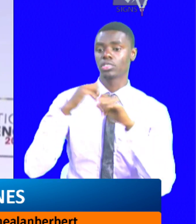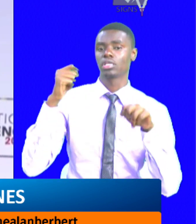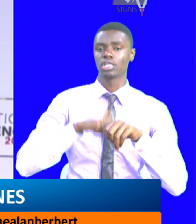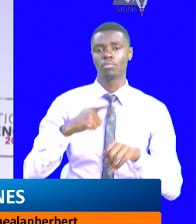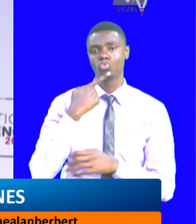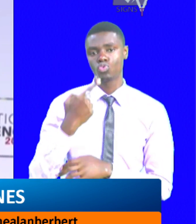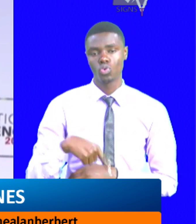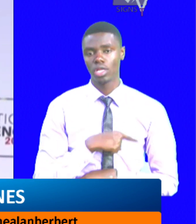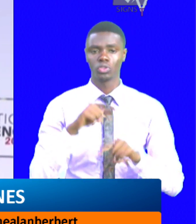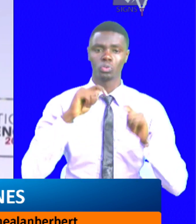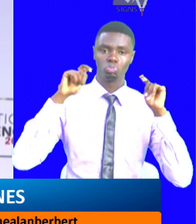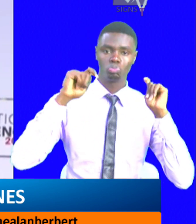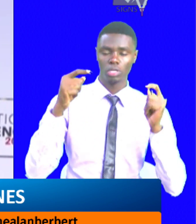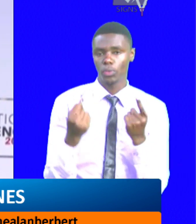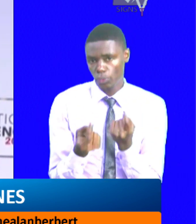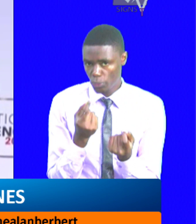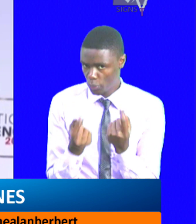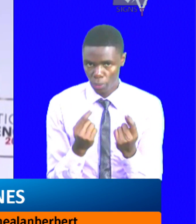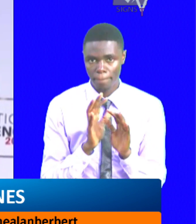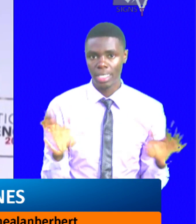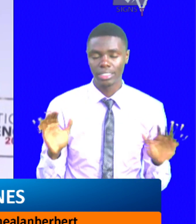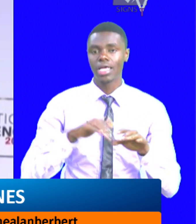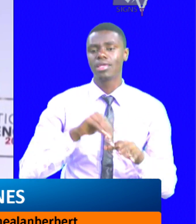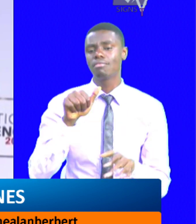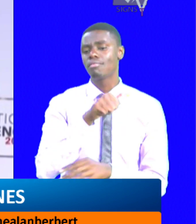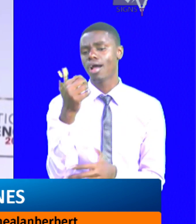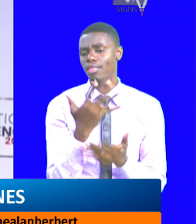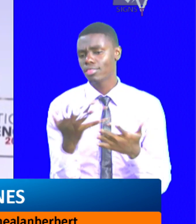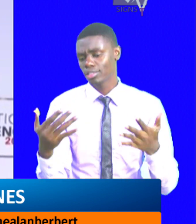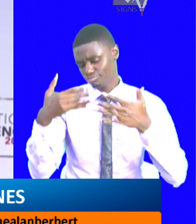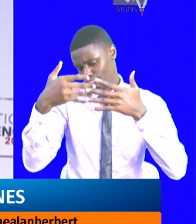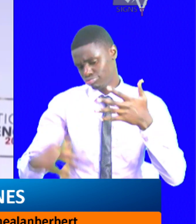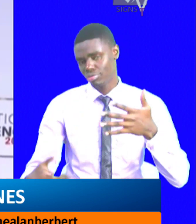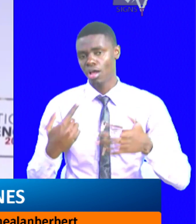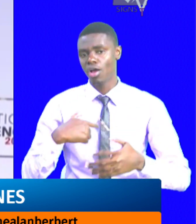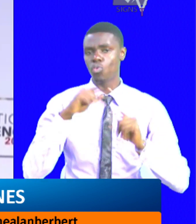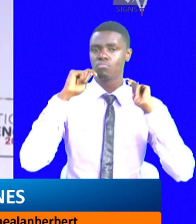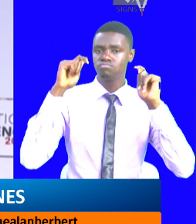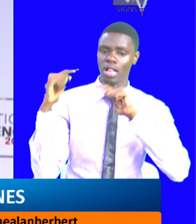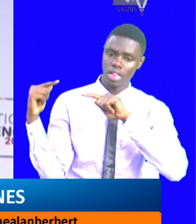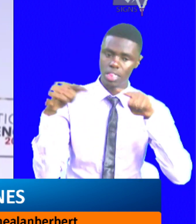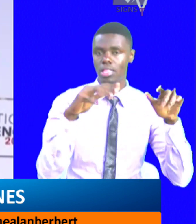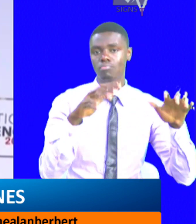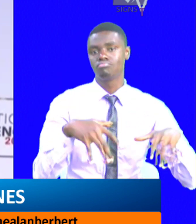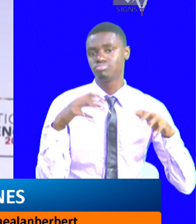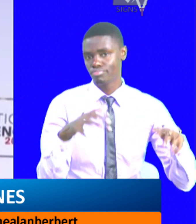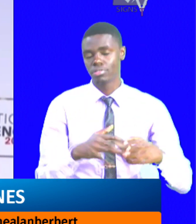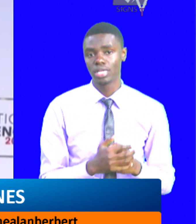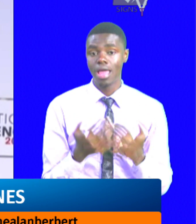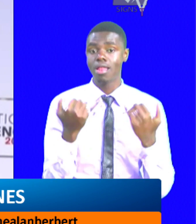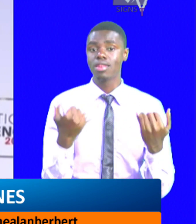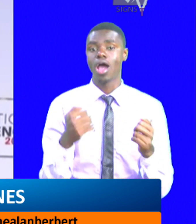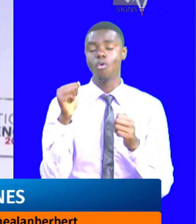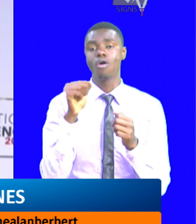us to andamane kidogo tu, kwa hiyo maneno mengine tukaandamana tukaenda kwa shamba. This time tuko na